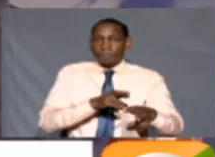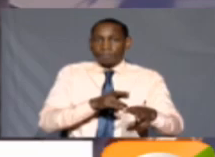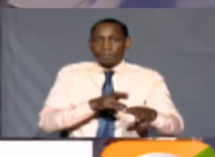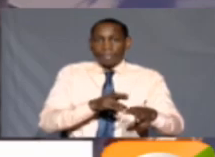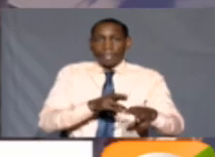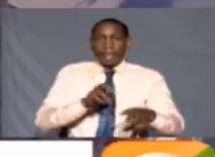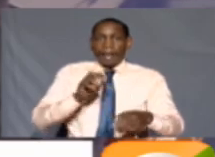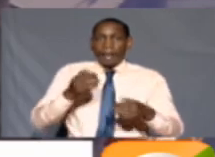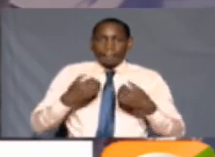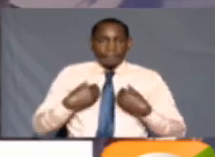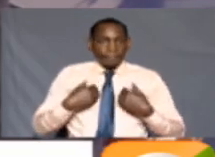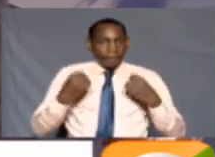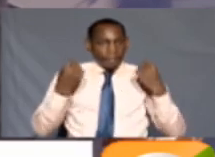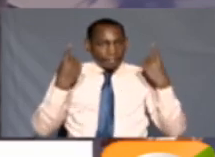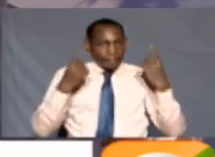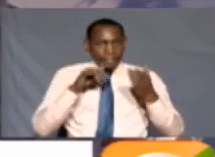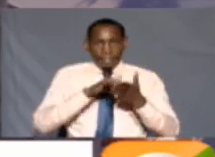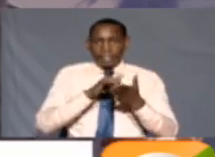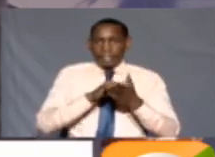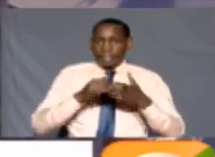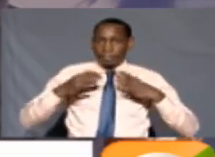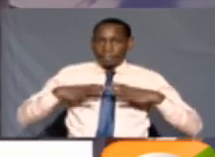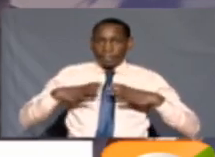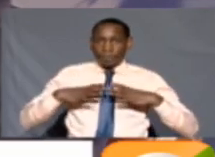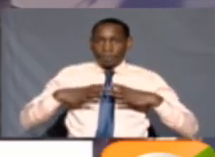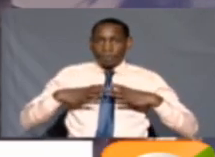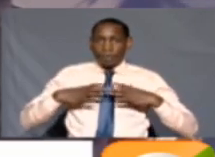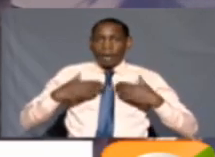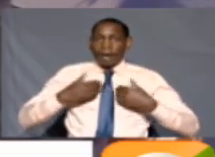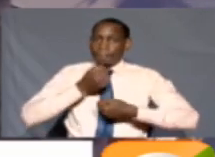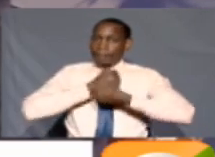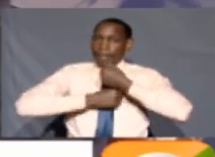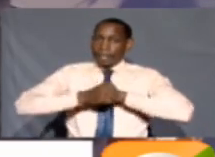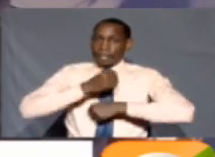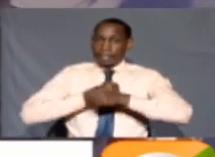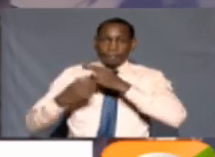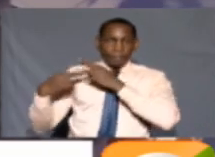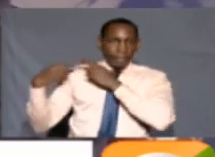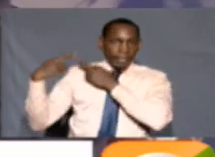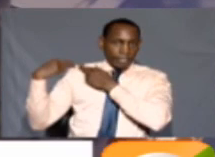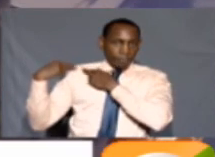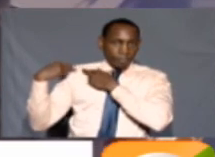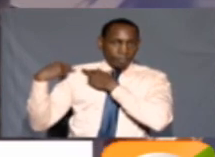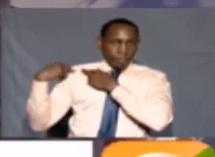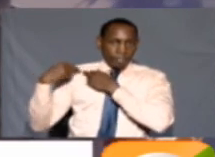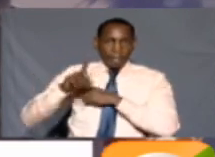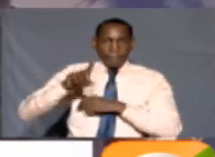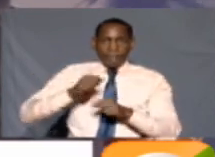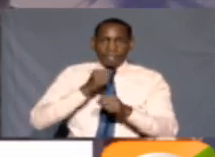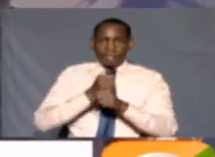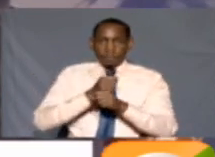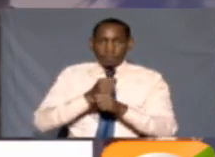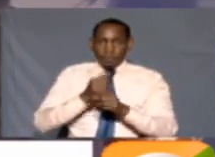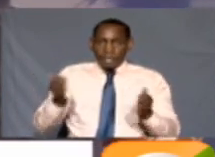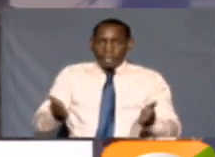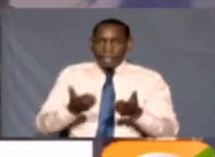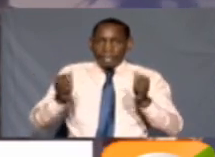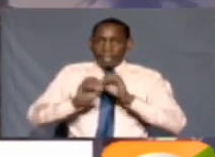settled understanding that citizens have an active role to play in anchoring